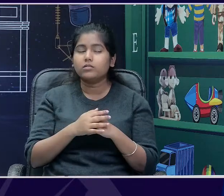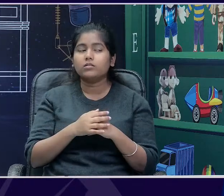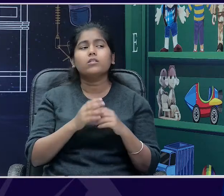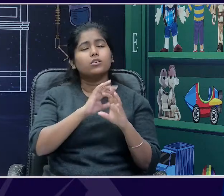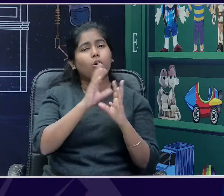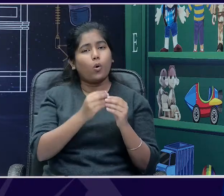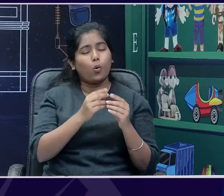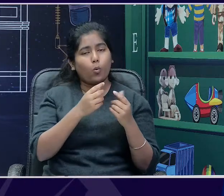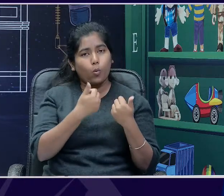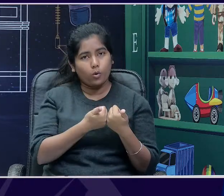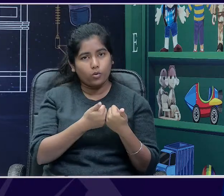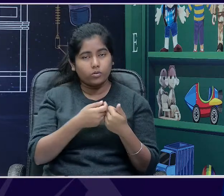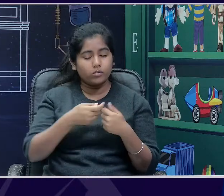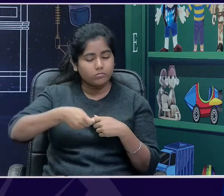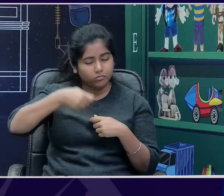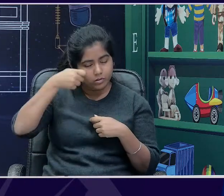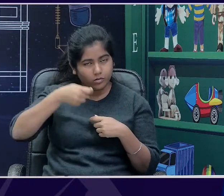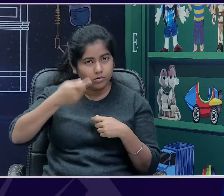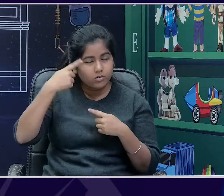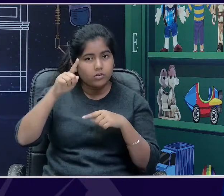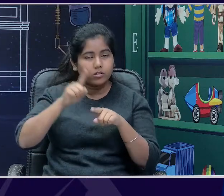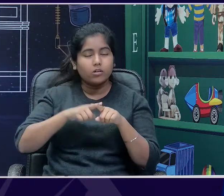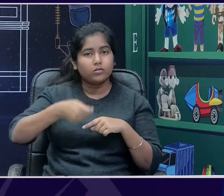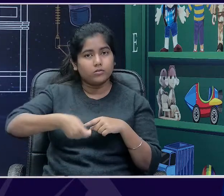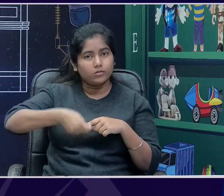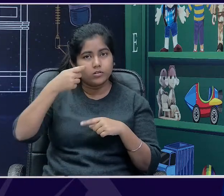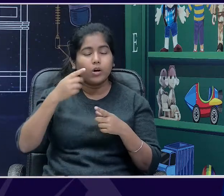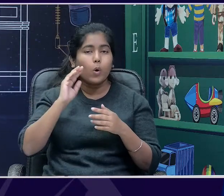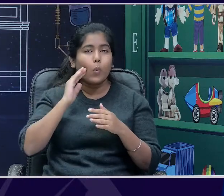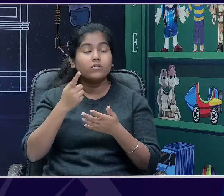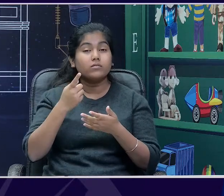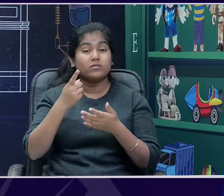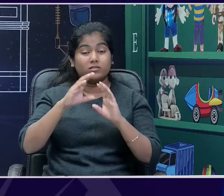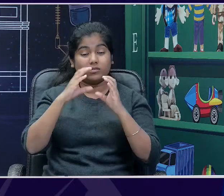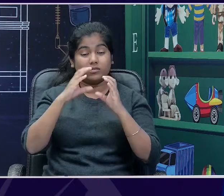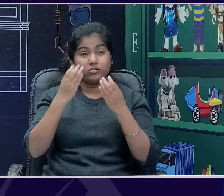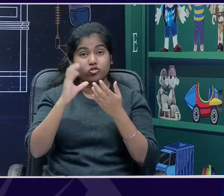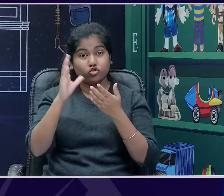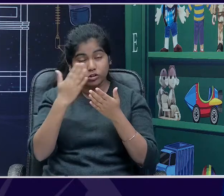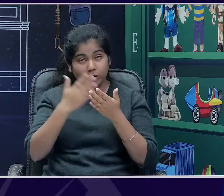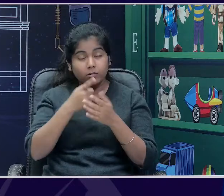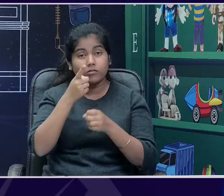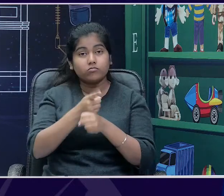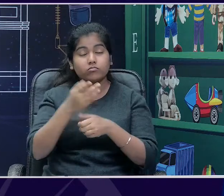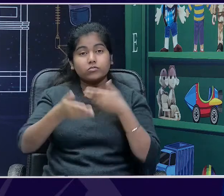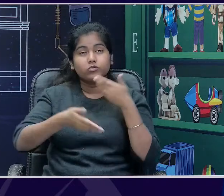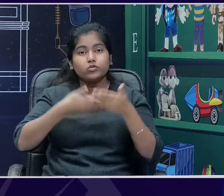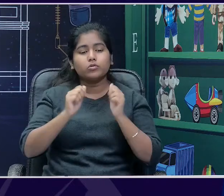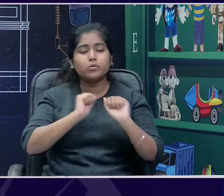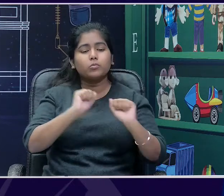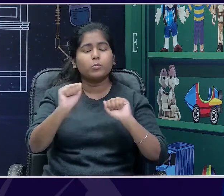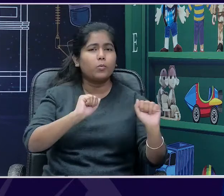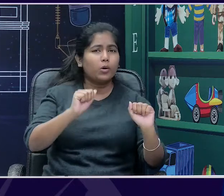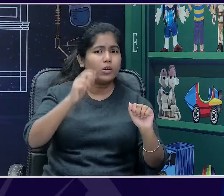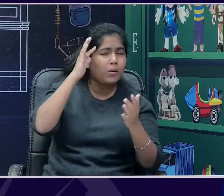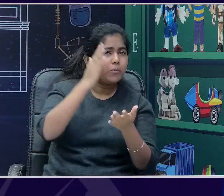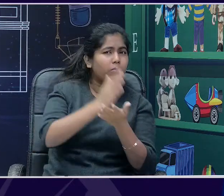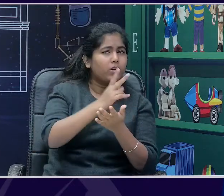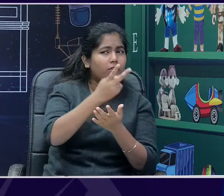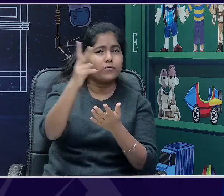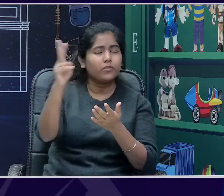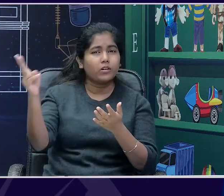okay. Expert detectives. When we teach this lesson in our classroom, then the students have different notions. They share so